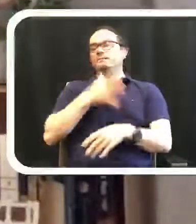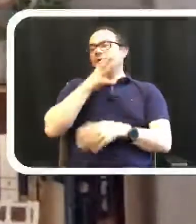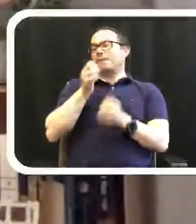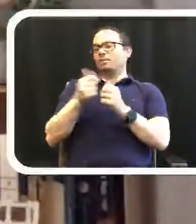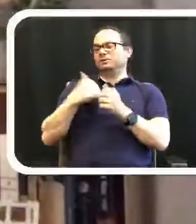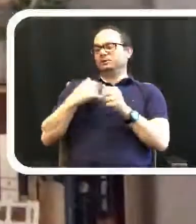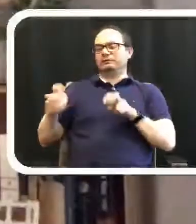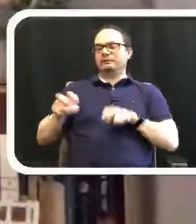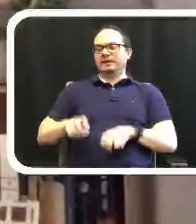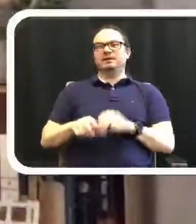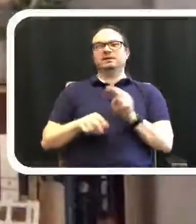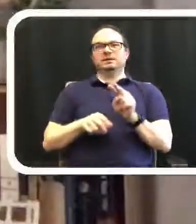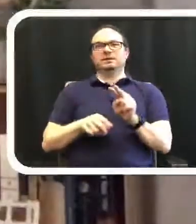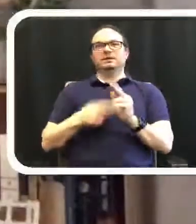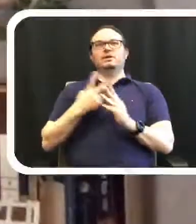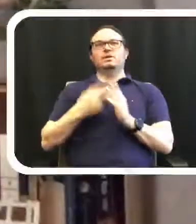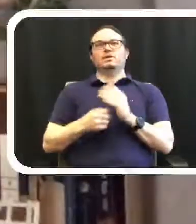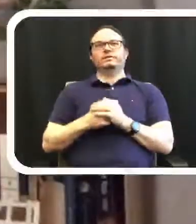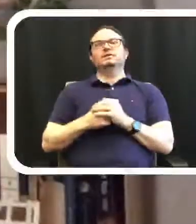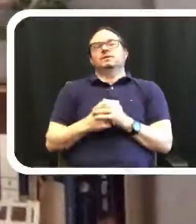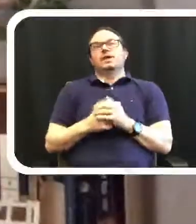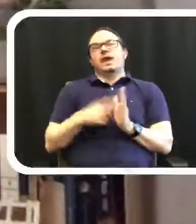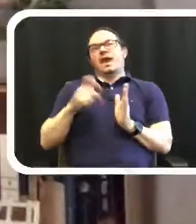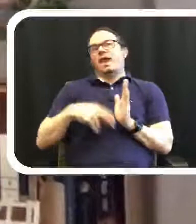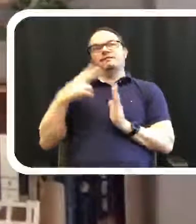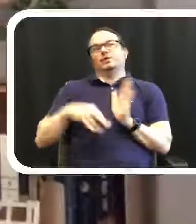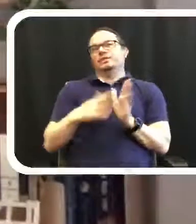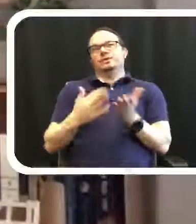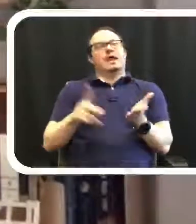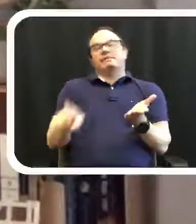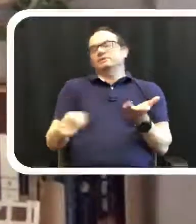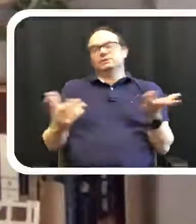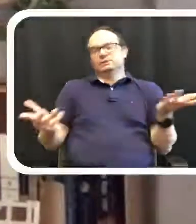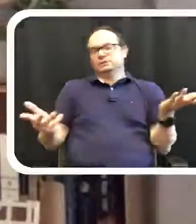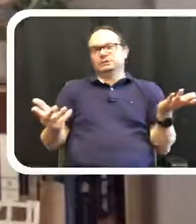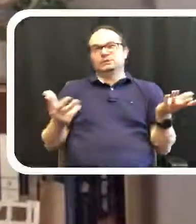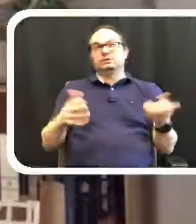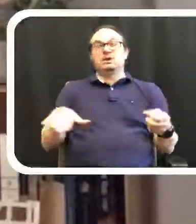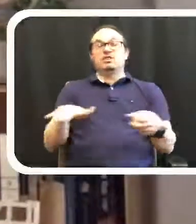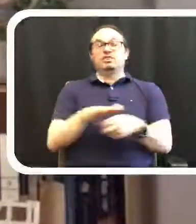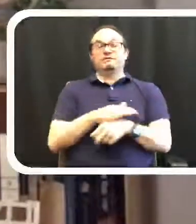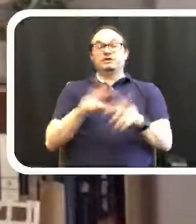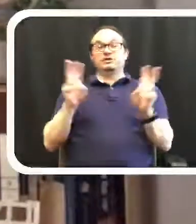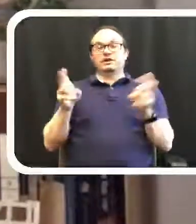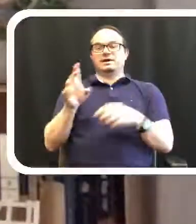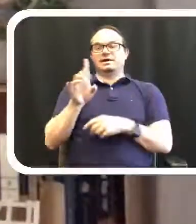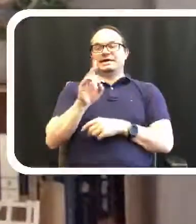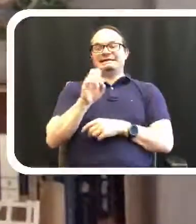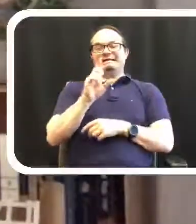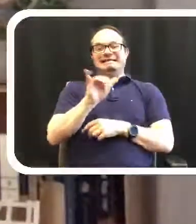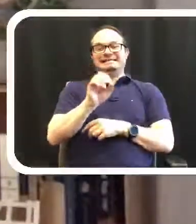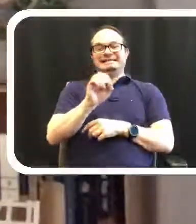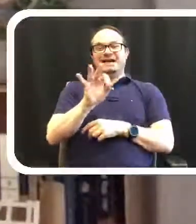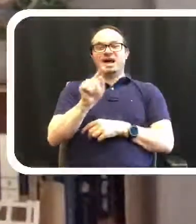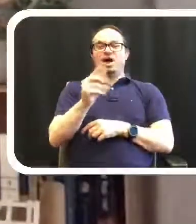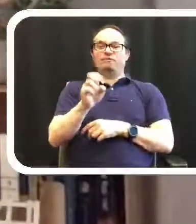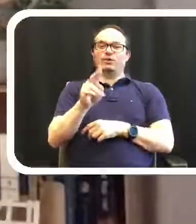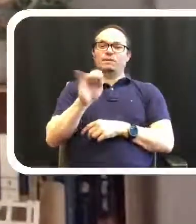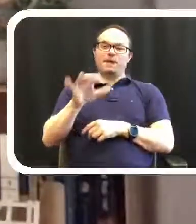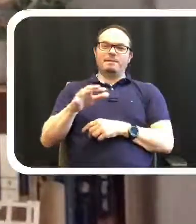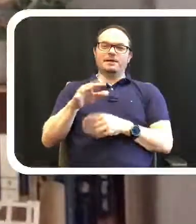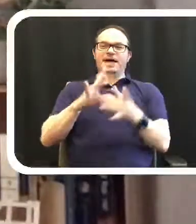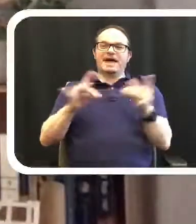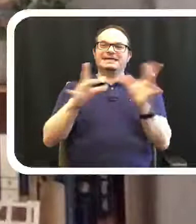me, and we both said, okay, we have to read this book. And the full title is Destiny of the Republic, A Tale of